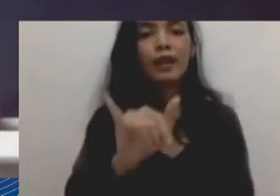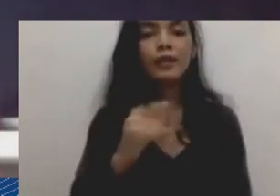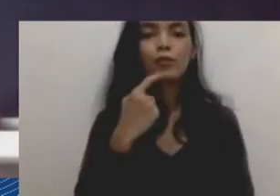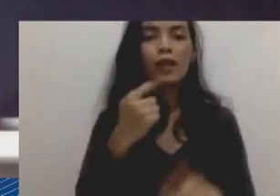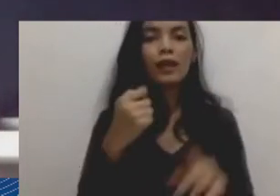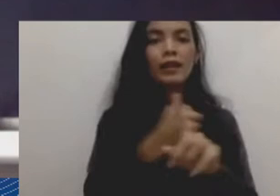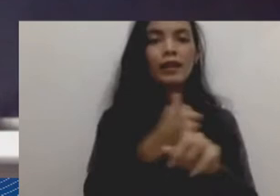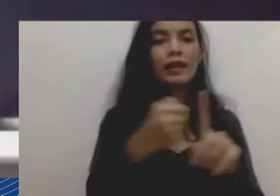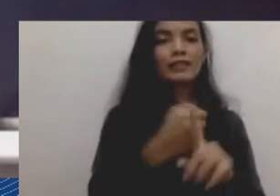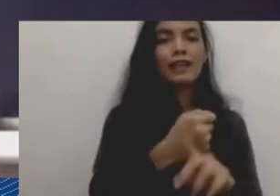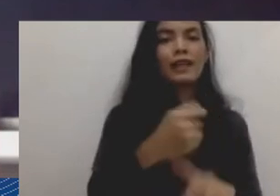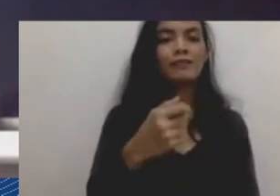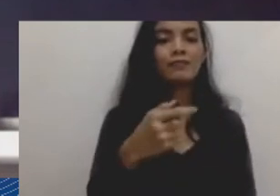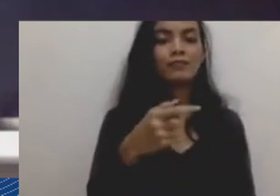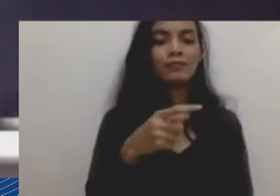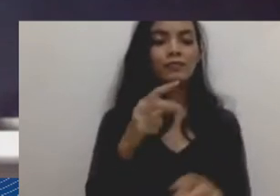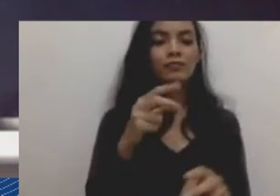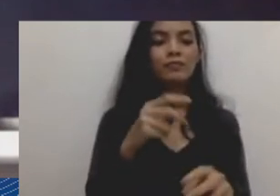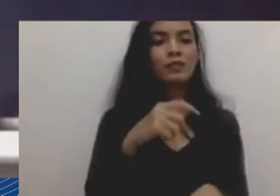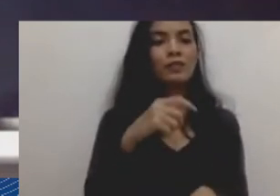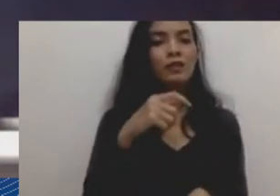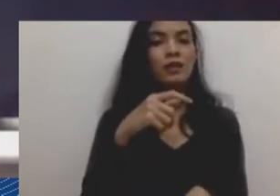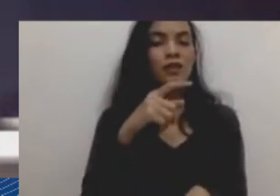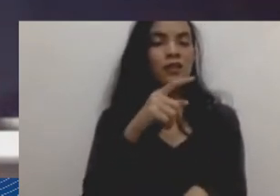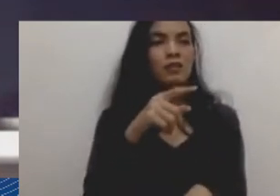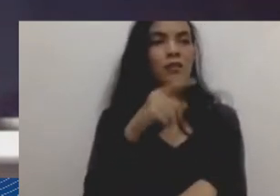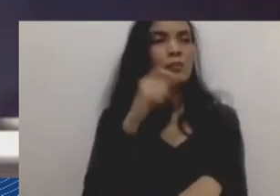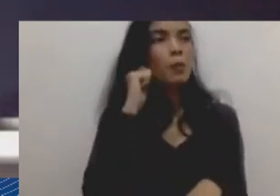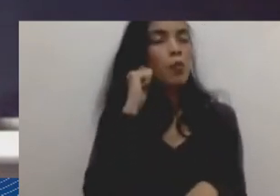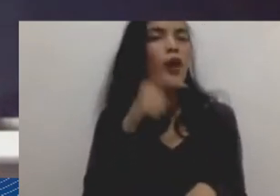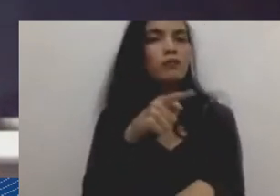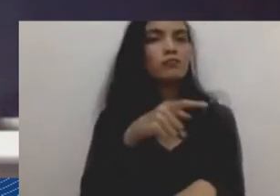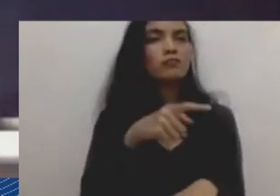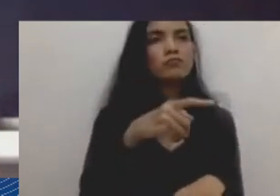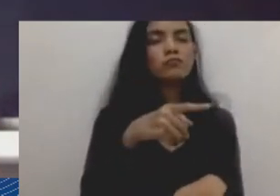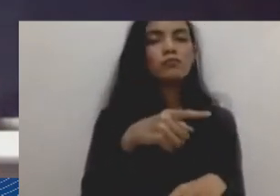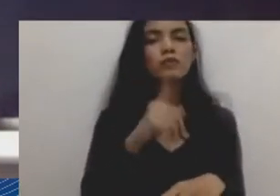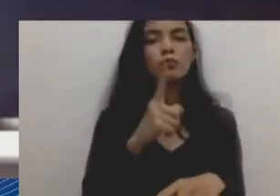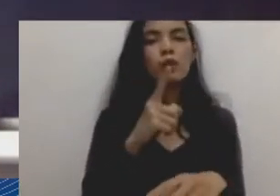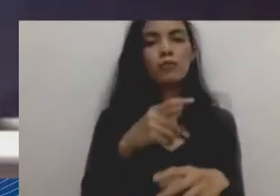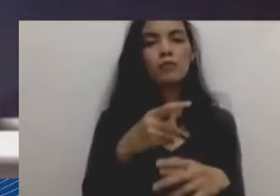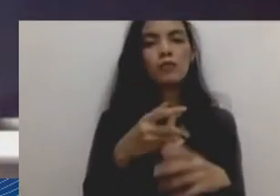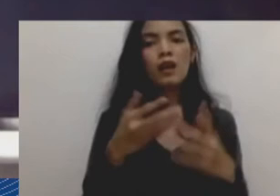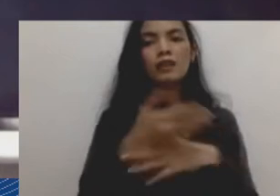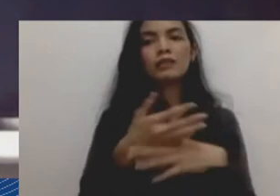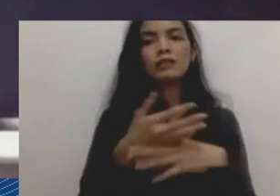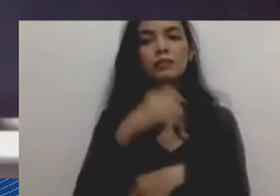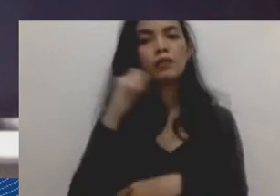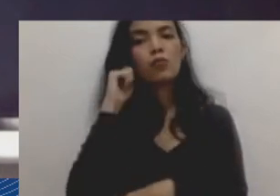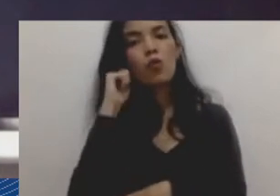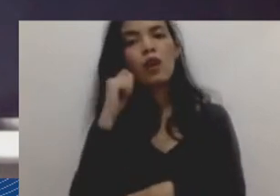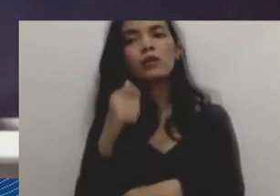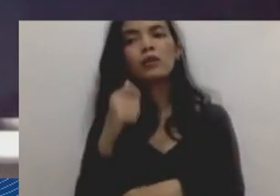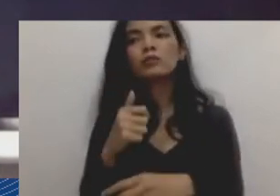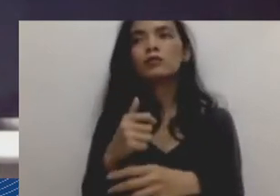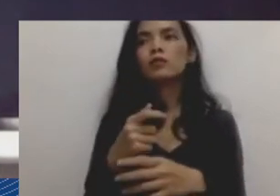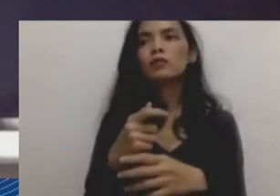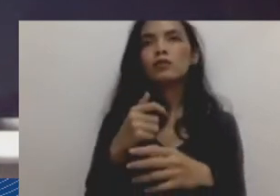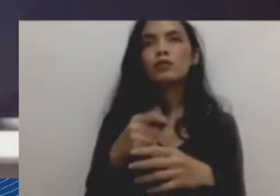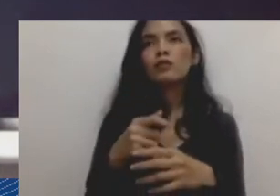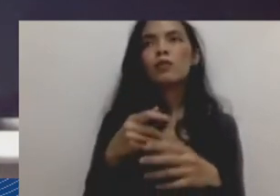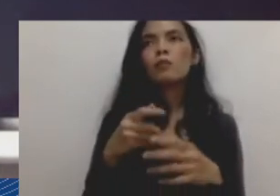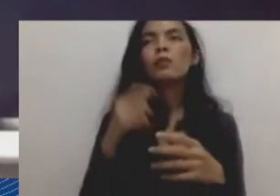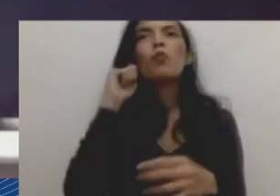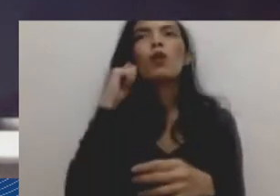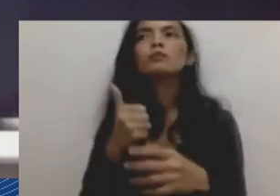gender-based violence, karena pandemi ini mempersulit akses wanita atau perempuan untuk meminta bantuan karena mereka